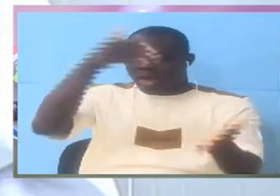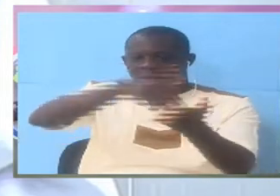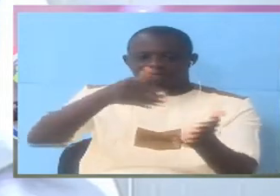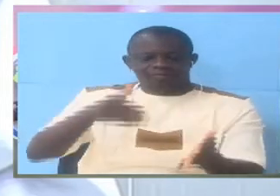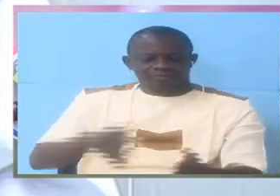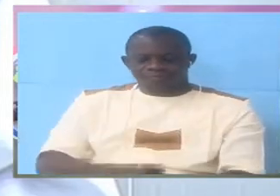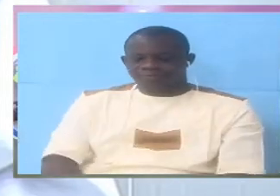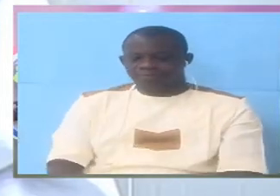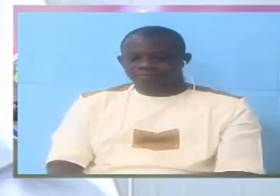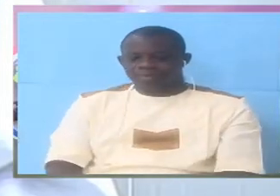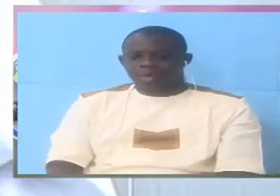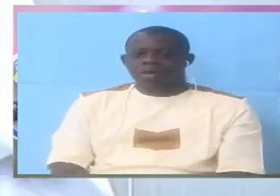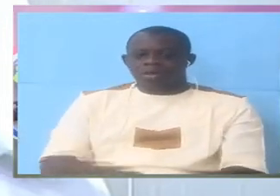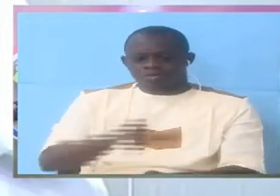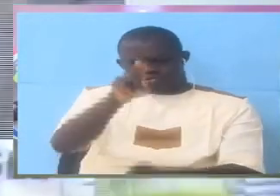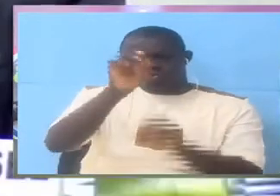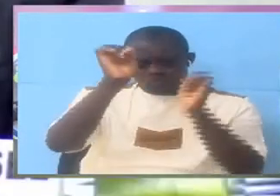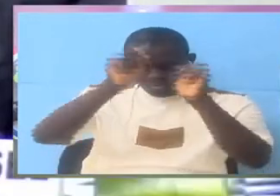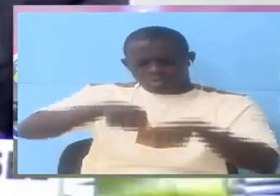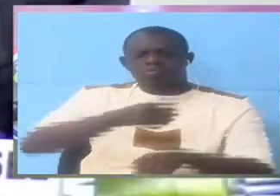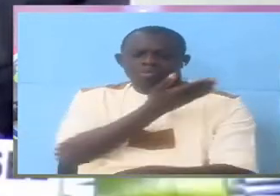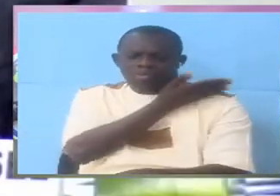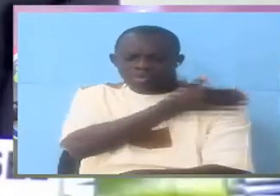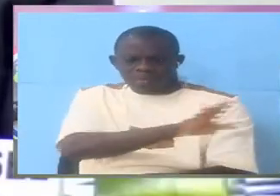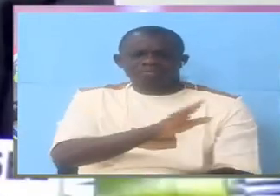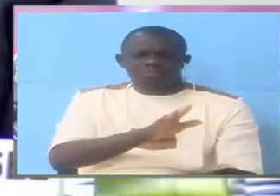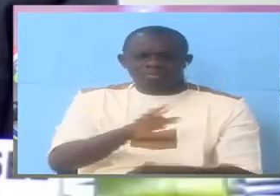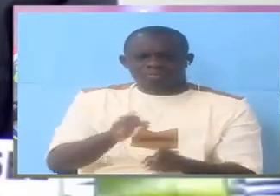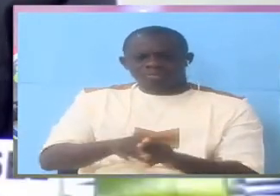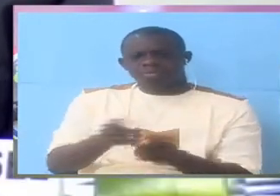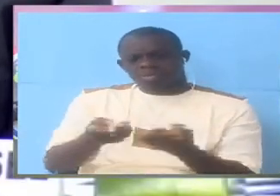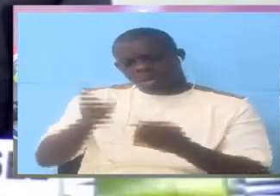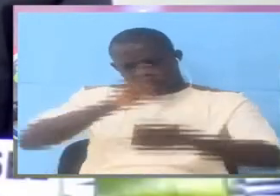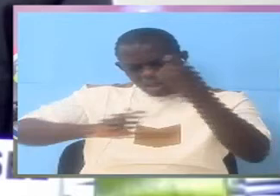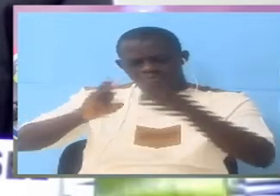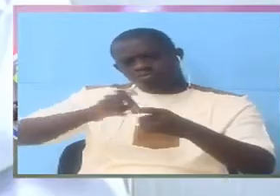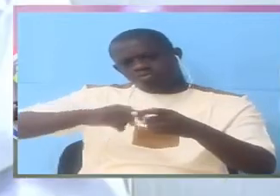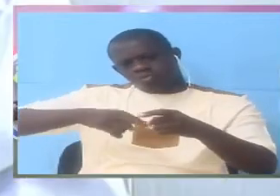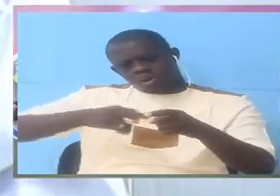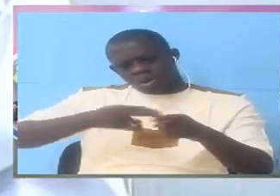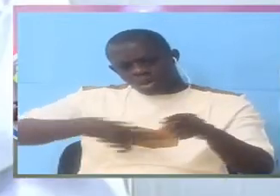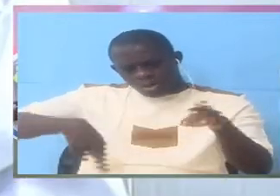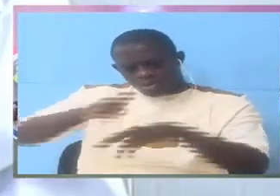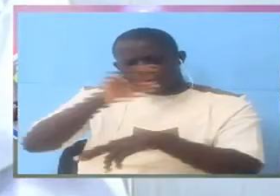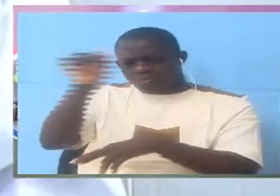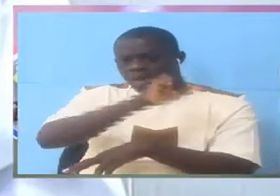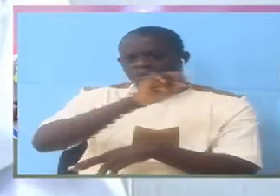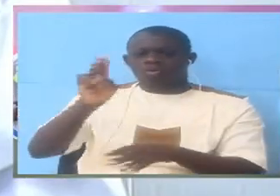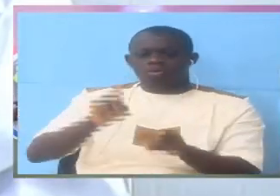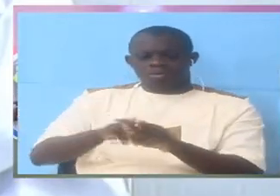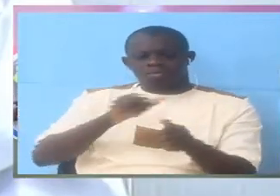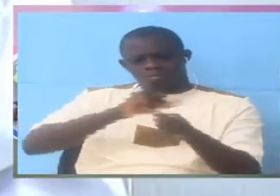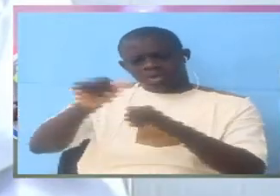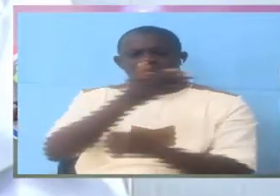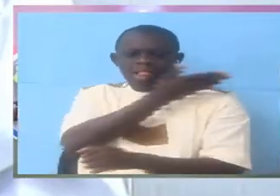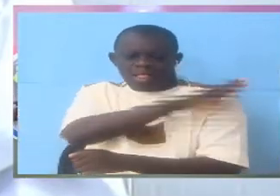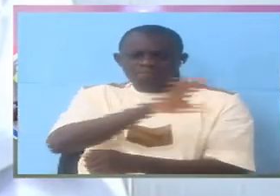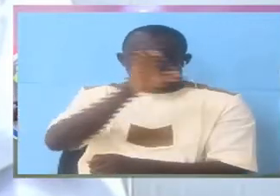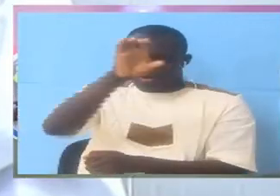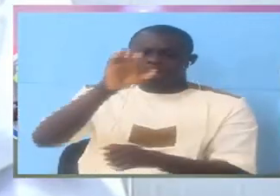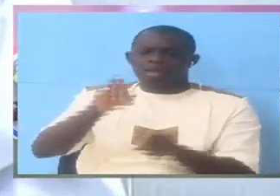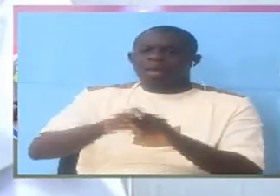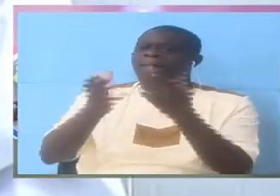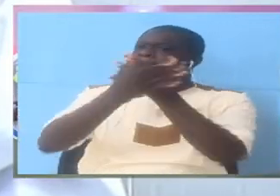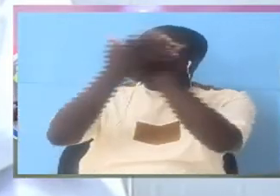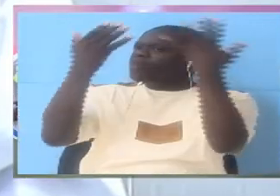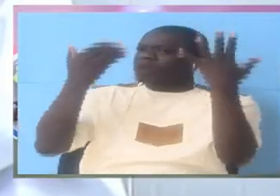you could have left. You could have left and just not go again. Then you leave the country. Yes. Like many people. My